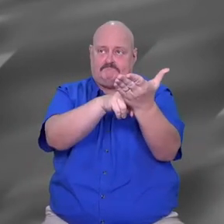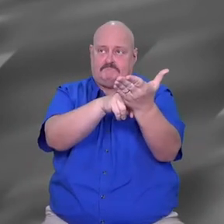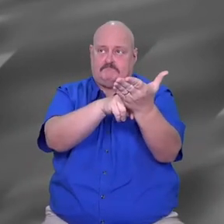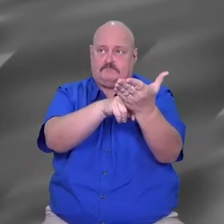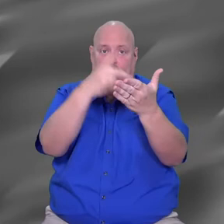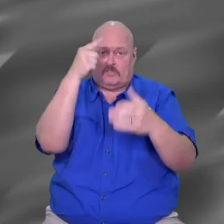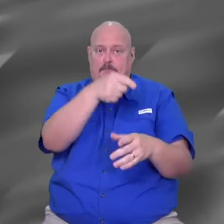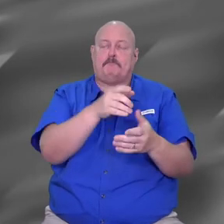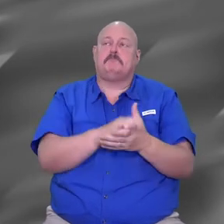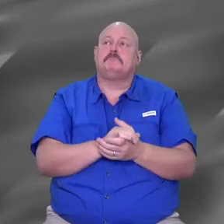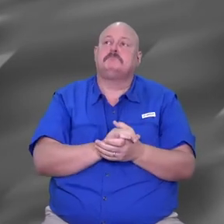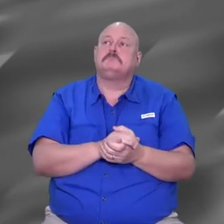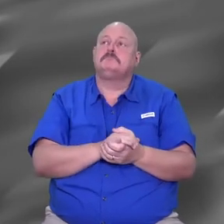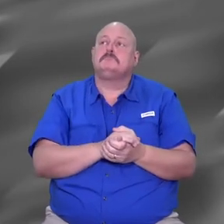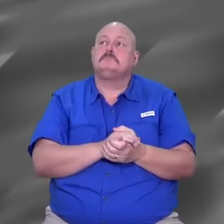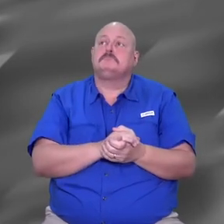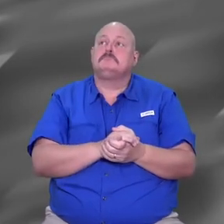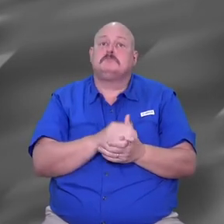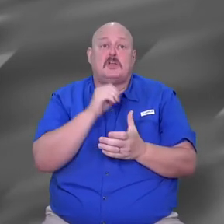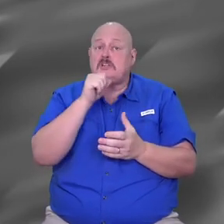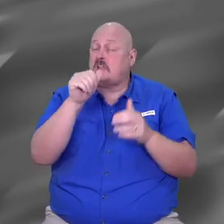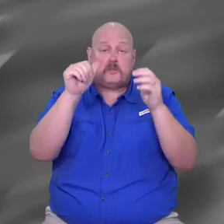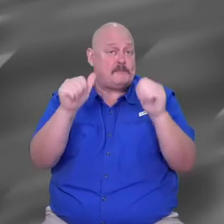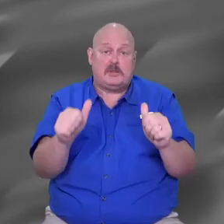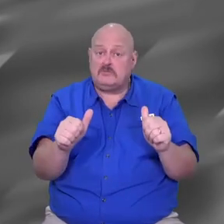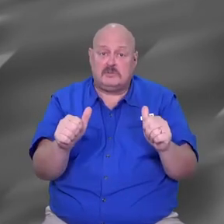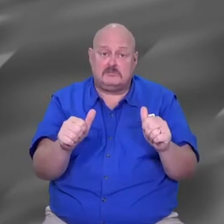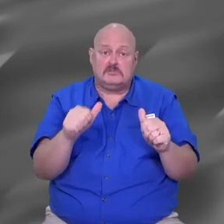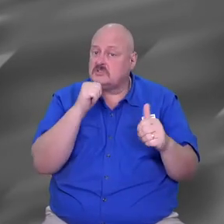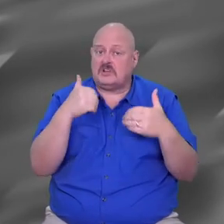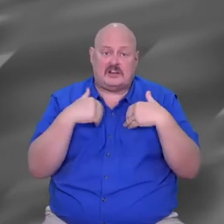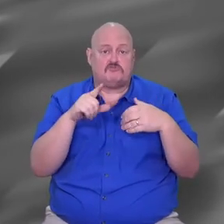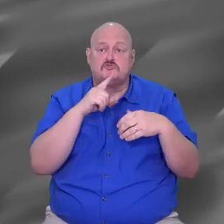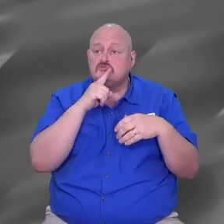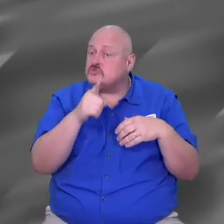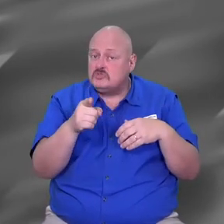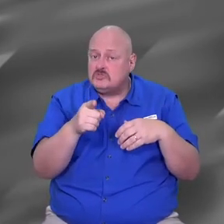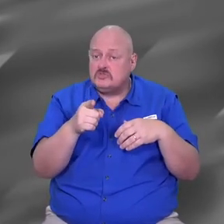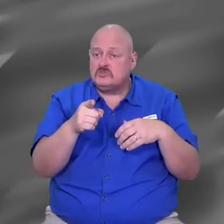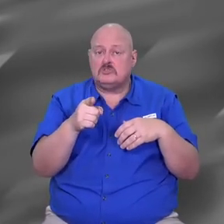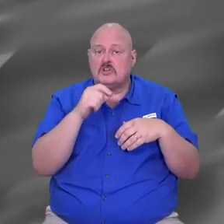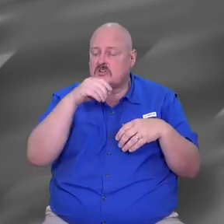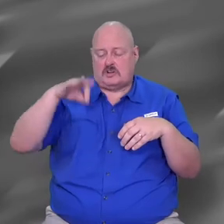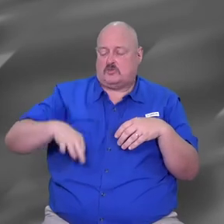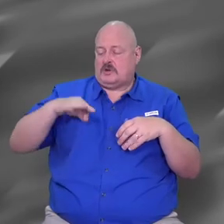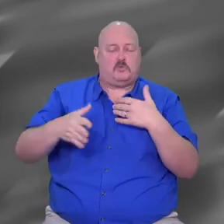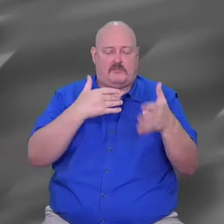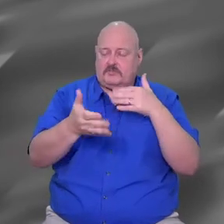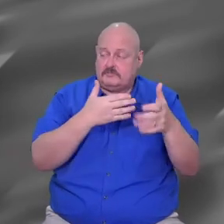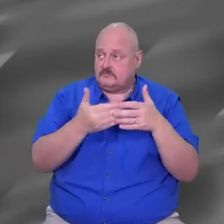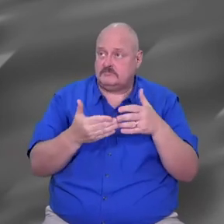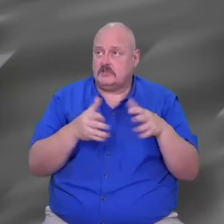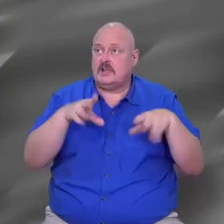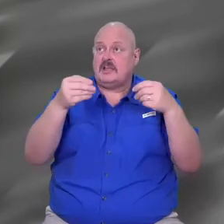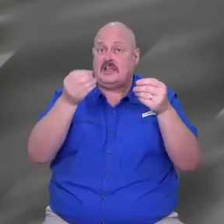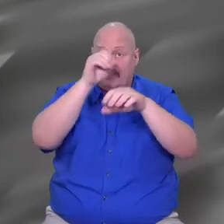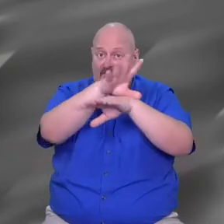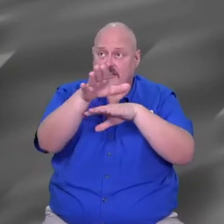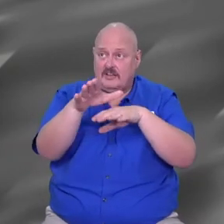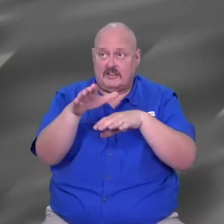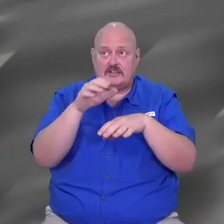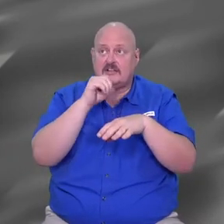them. That means they don't have the ability, they don't have the surety, they do not have the credit, whatever it may be. Let me give you some advice. I did